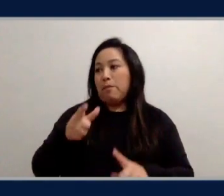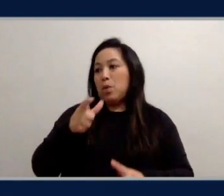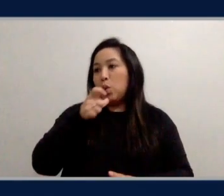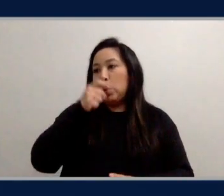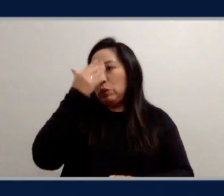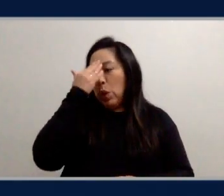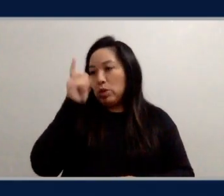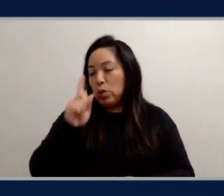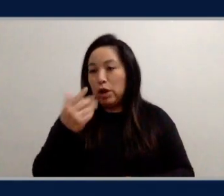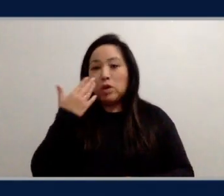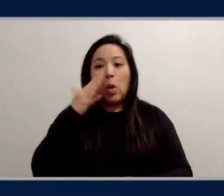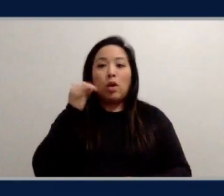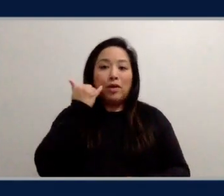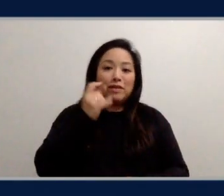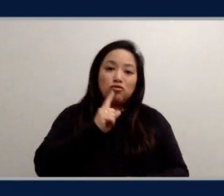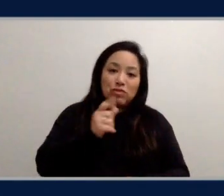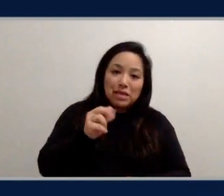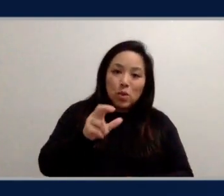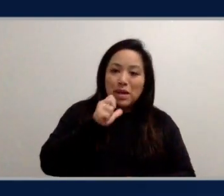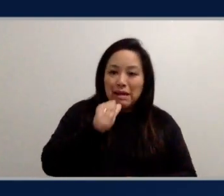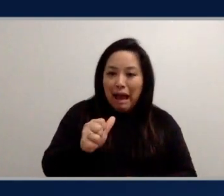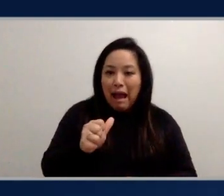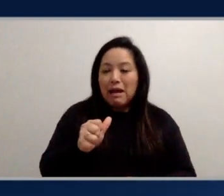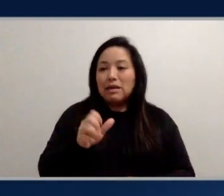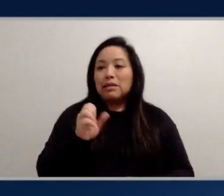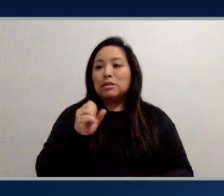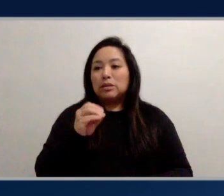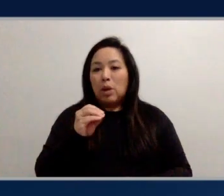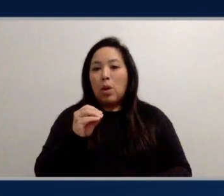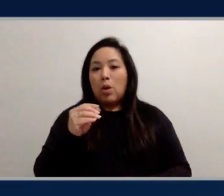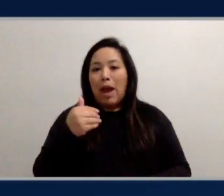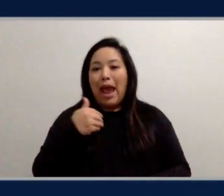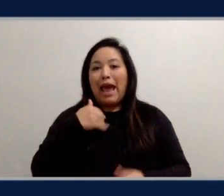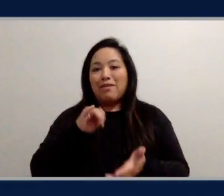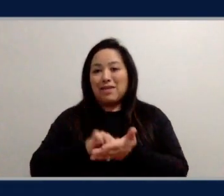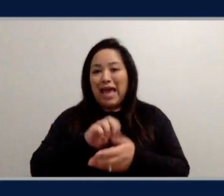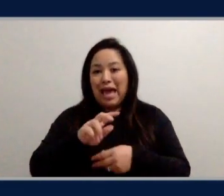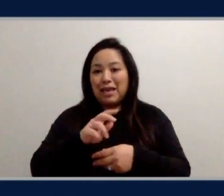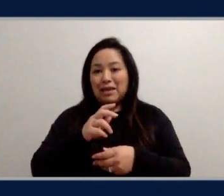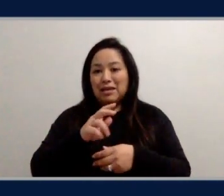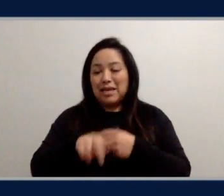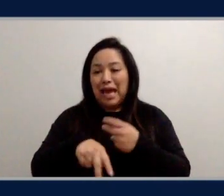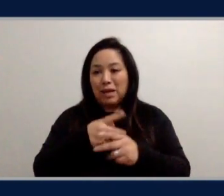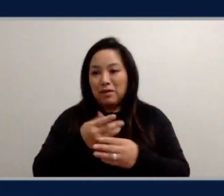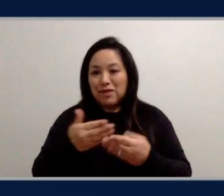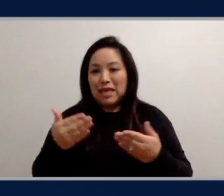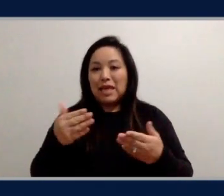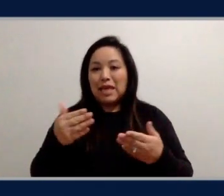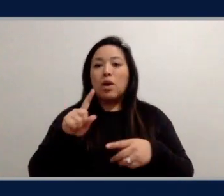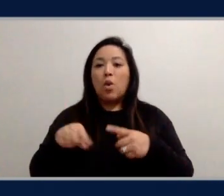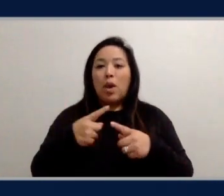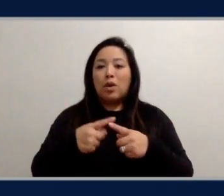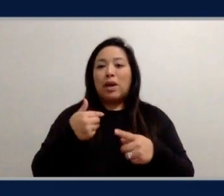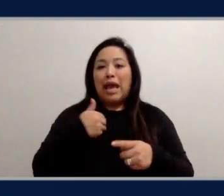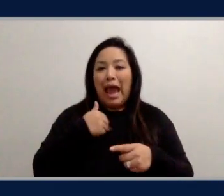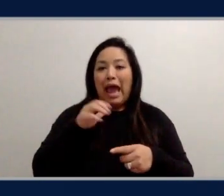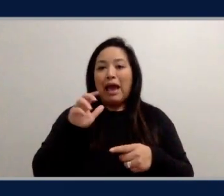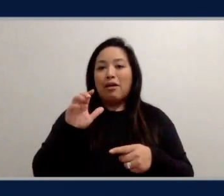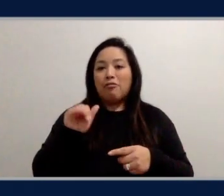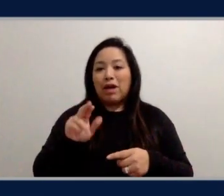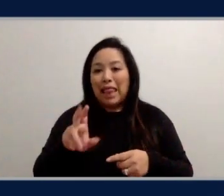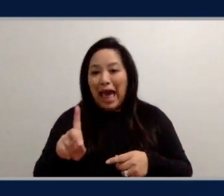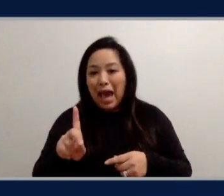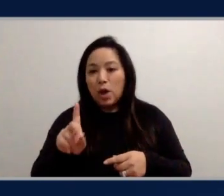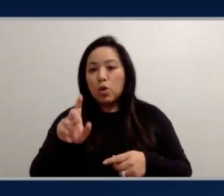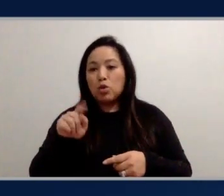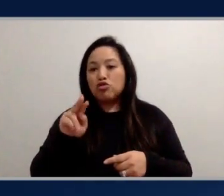or not, so you have to test out. So there's like these things, and once you do it, like deleting CloudTrail so that people can't detect what